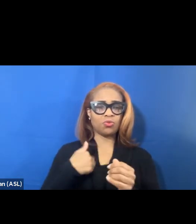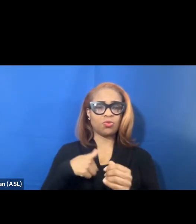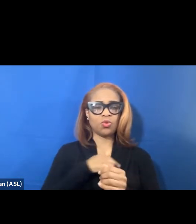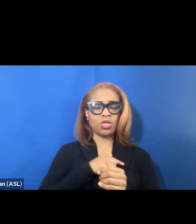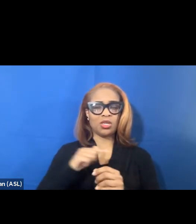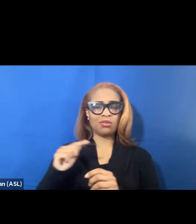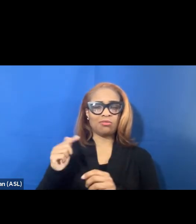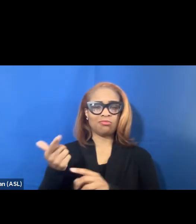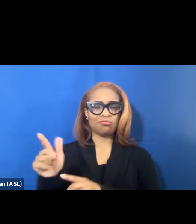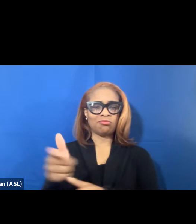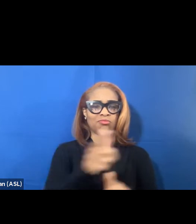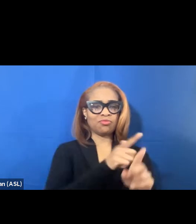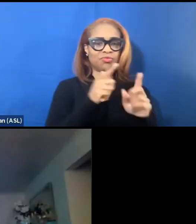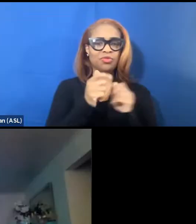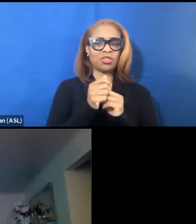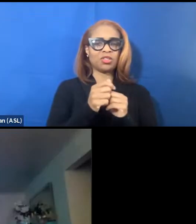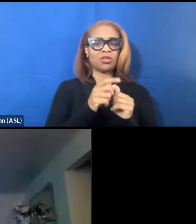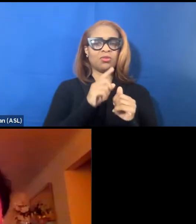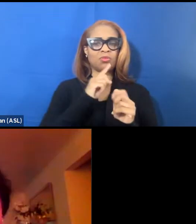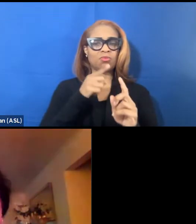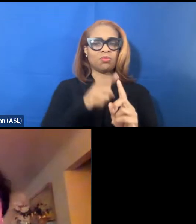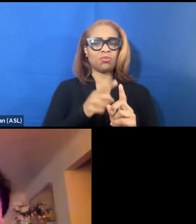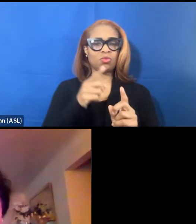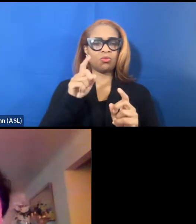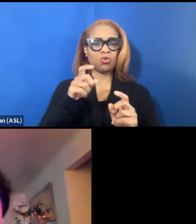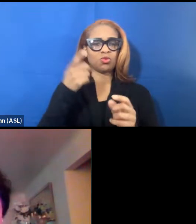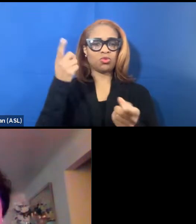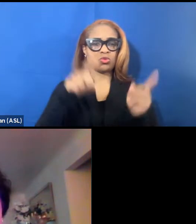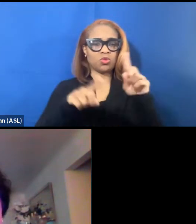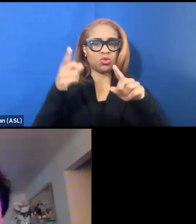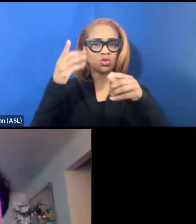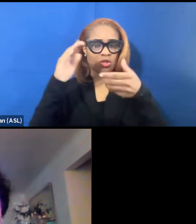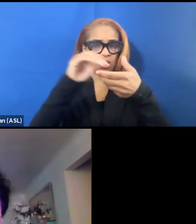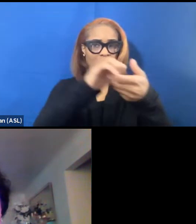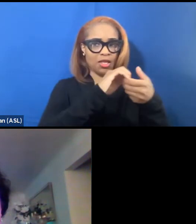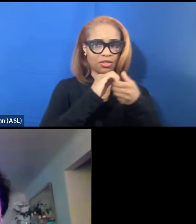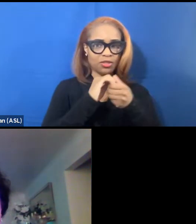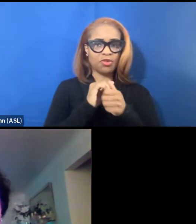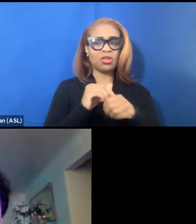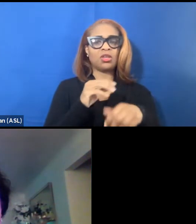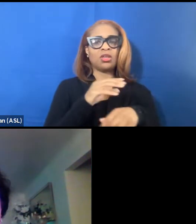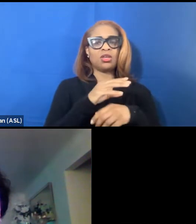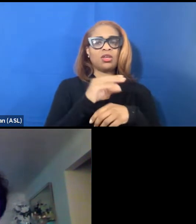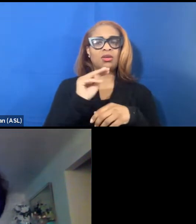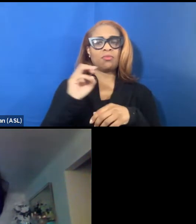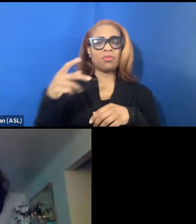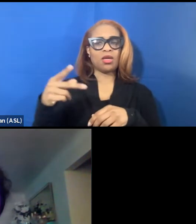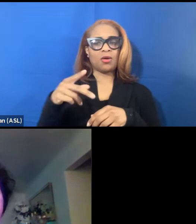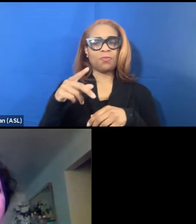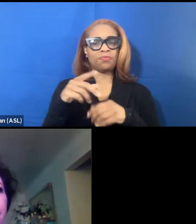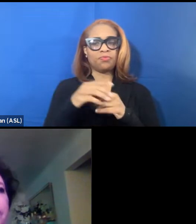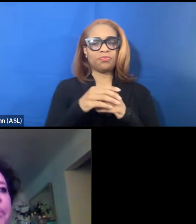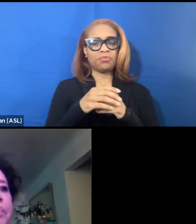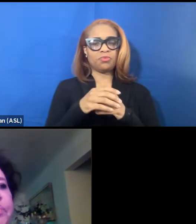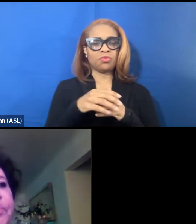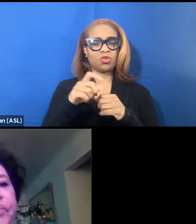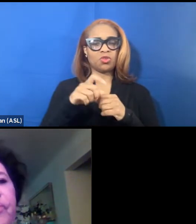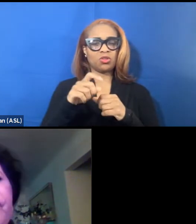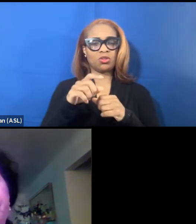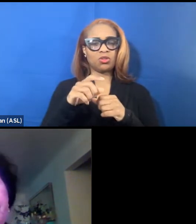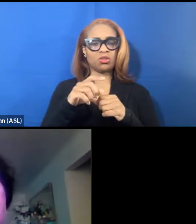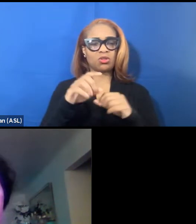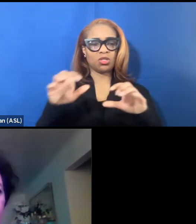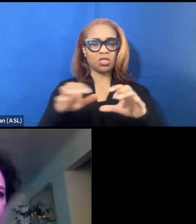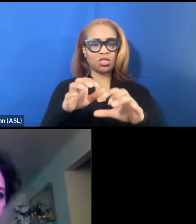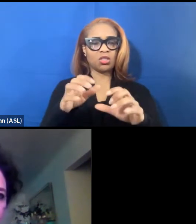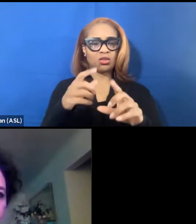all focused toward a collective few people and the maps really deserve to be done